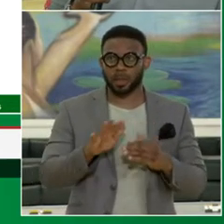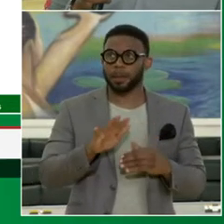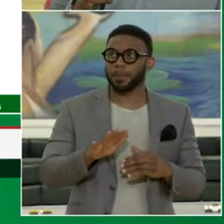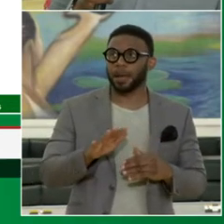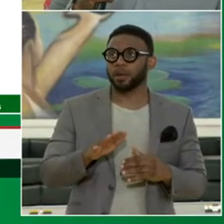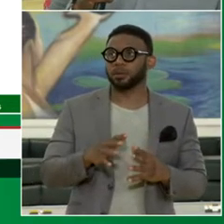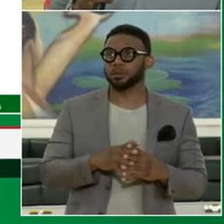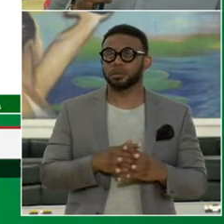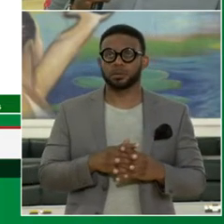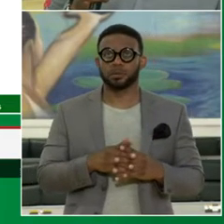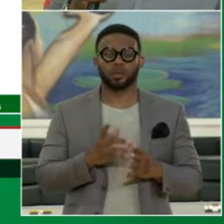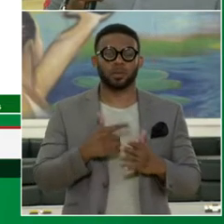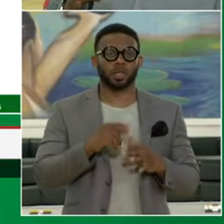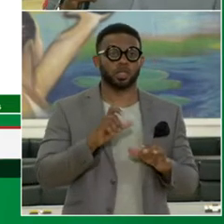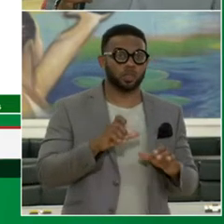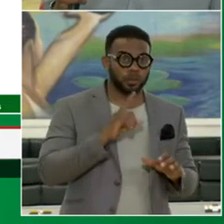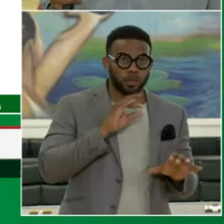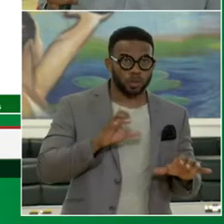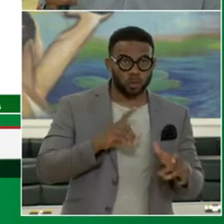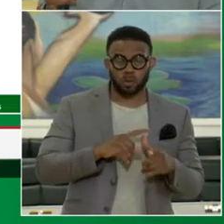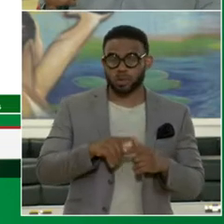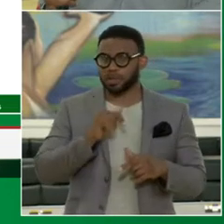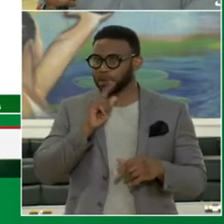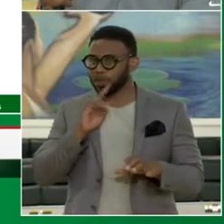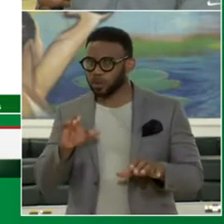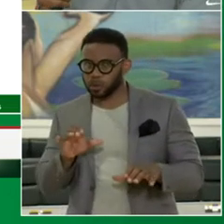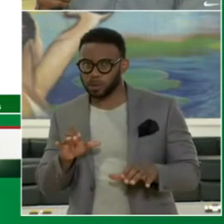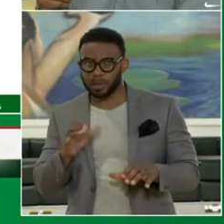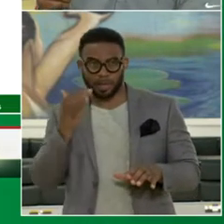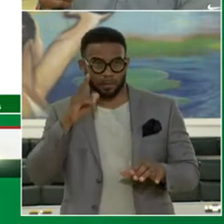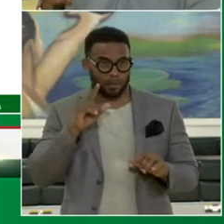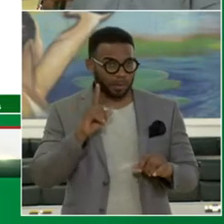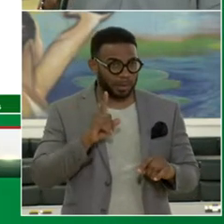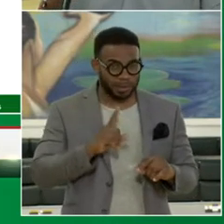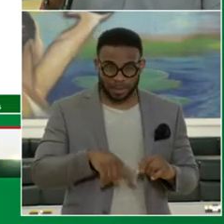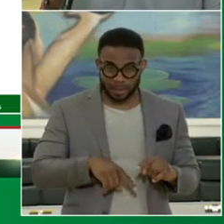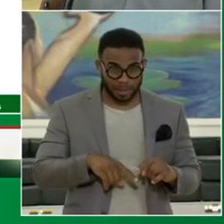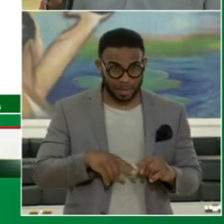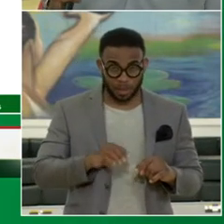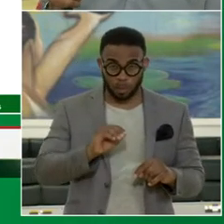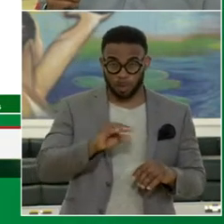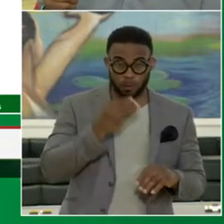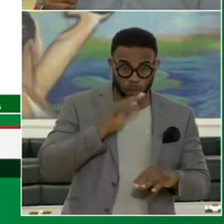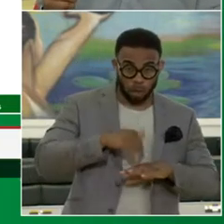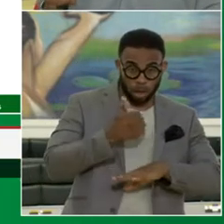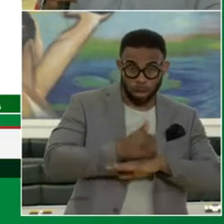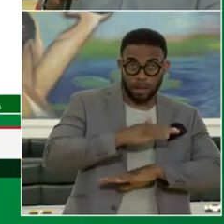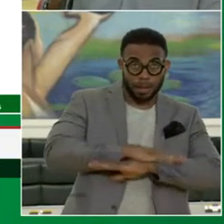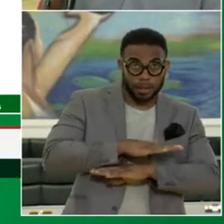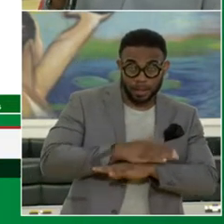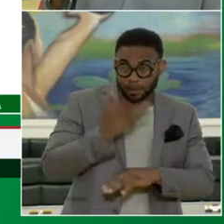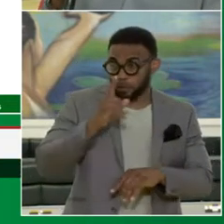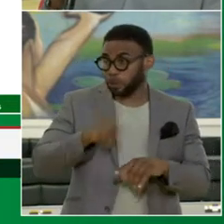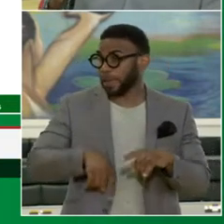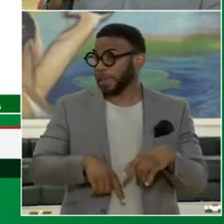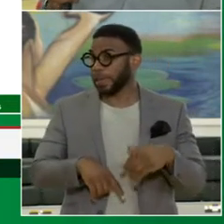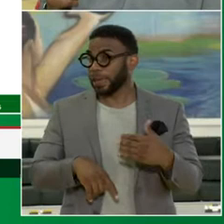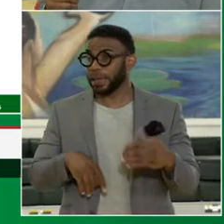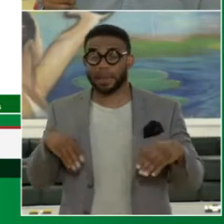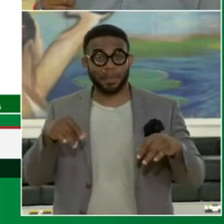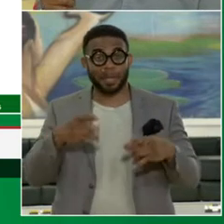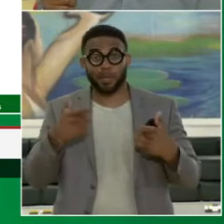about what they should be doing or shouldn't be doing, but if you cannot put food on the table, if you cannot